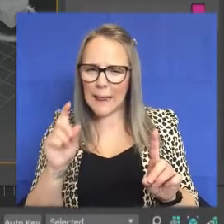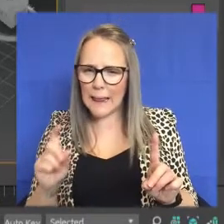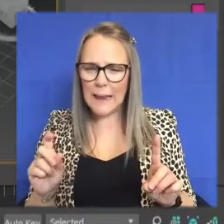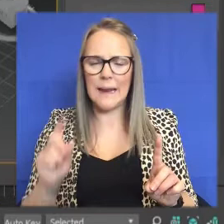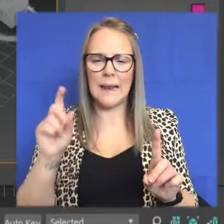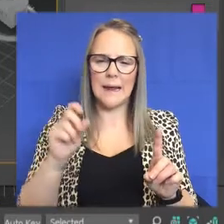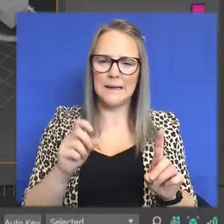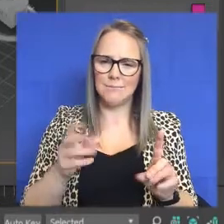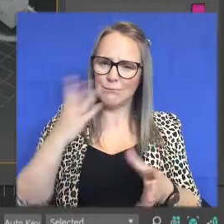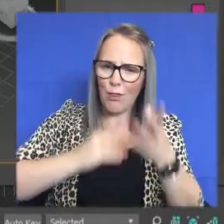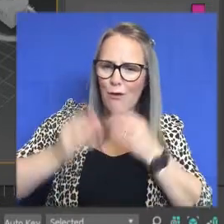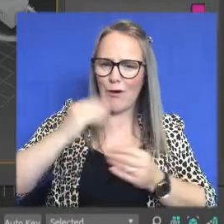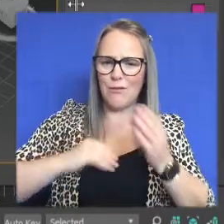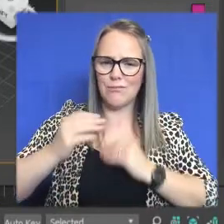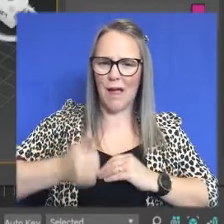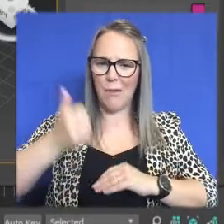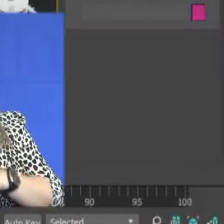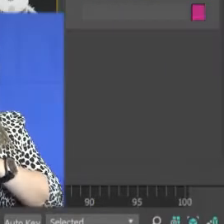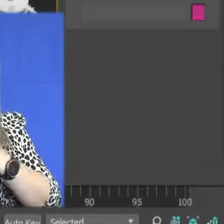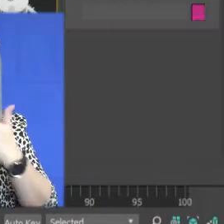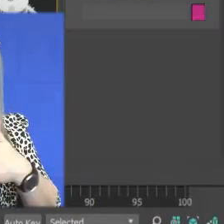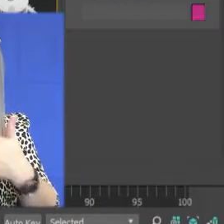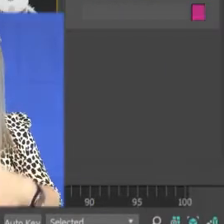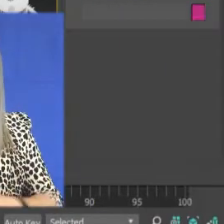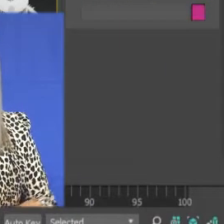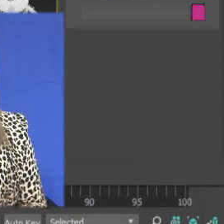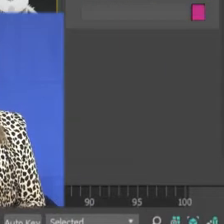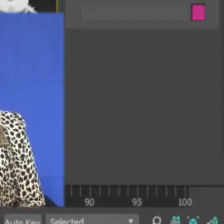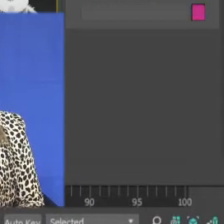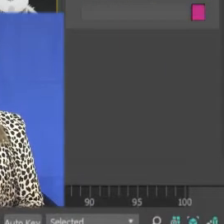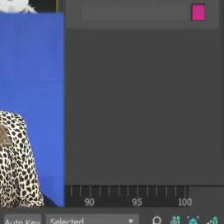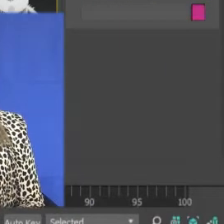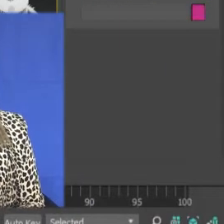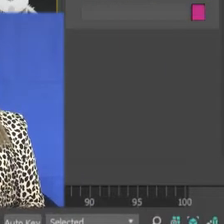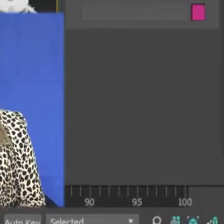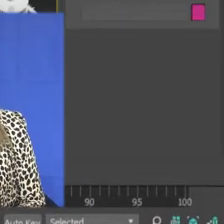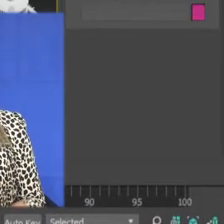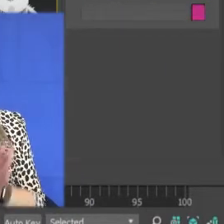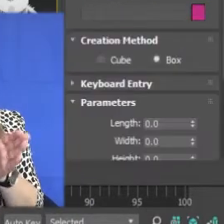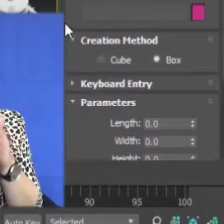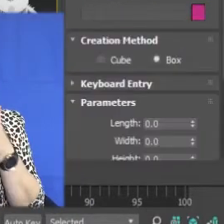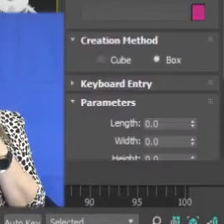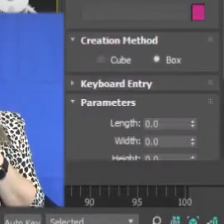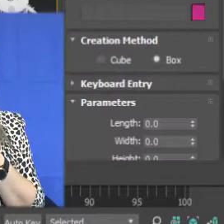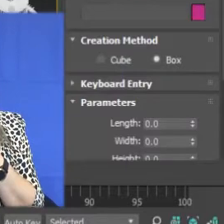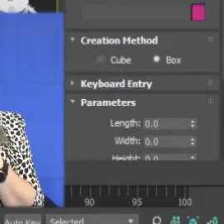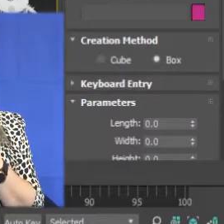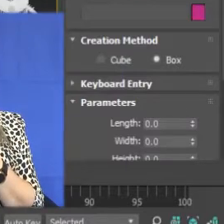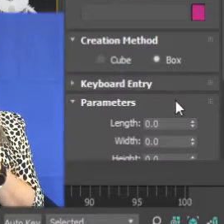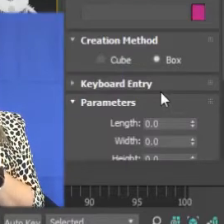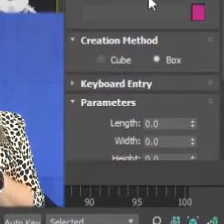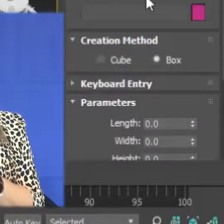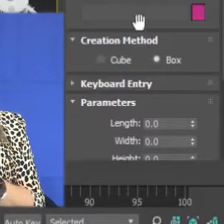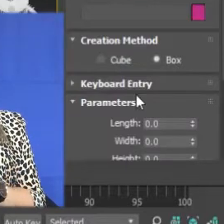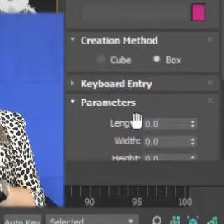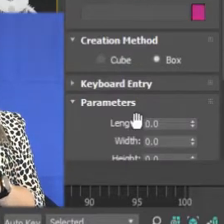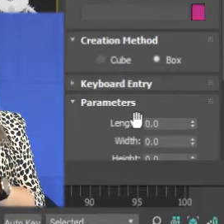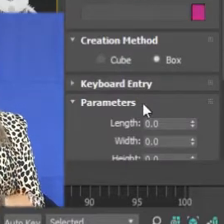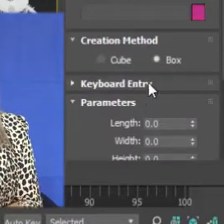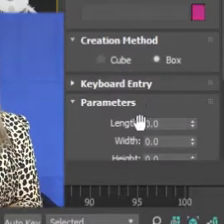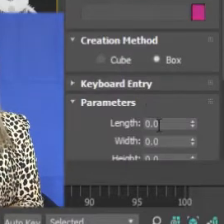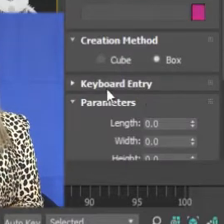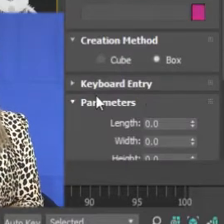manipulate objects is probably the first port of call. So we'll start off with box. So left click, it'll be highlighted blue. Some